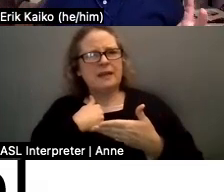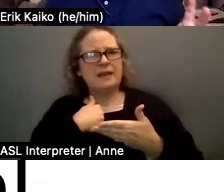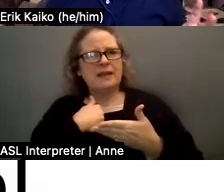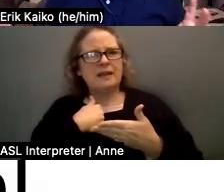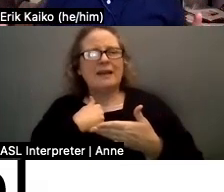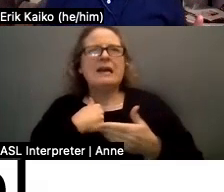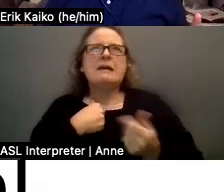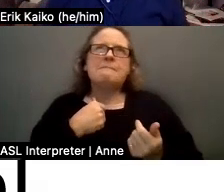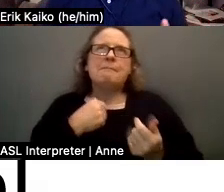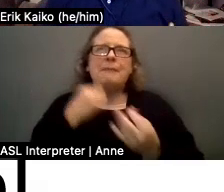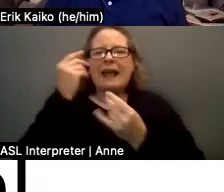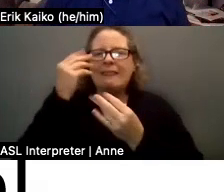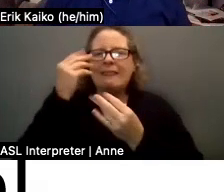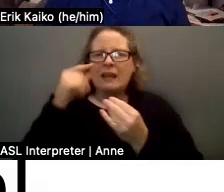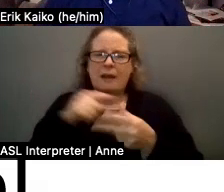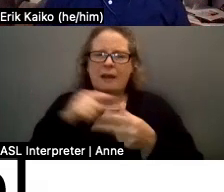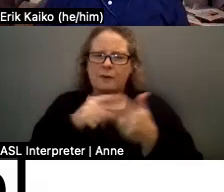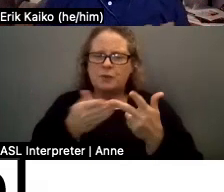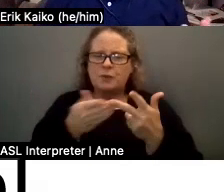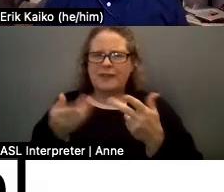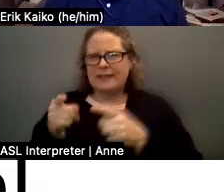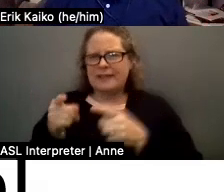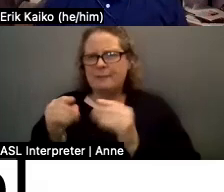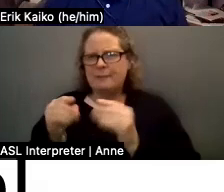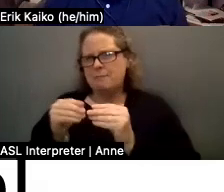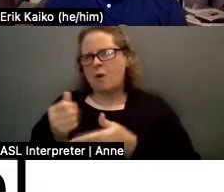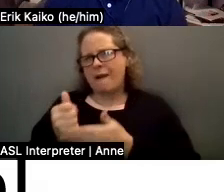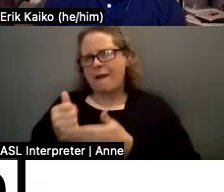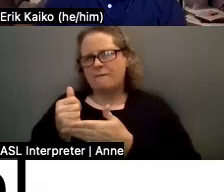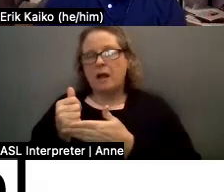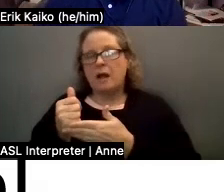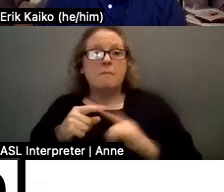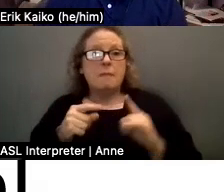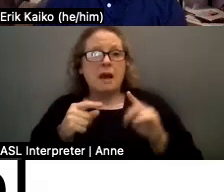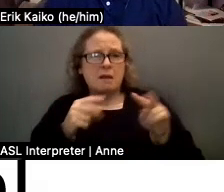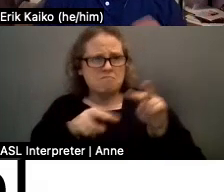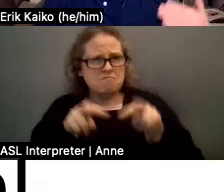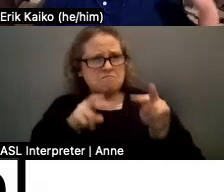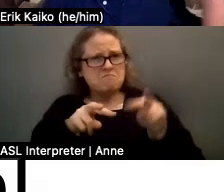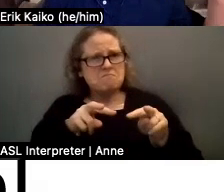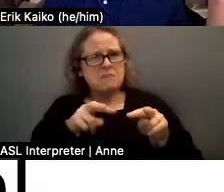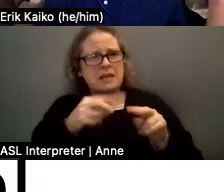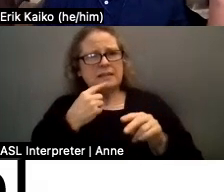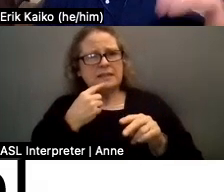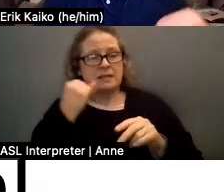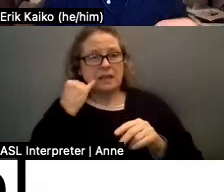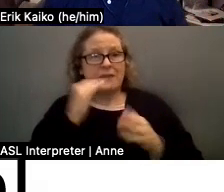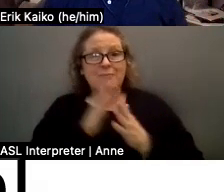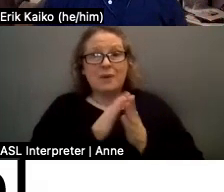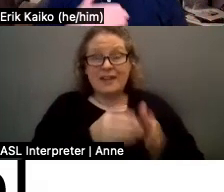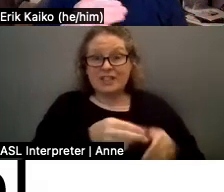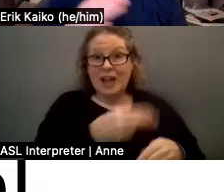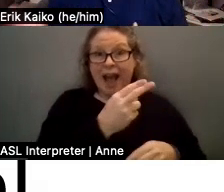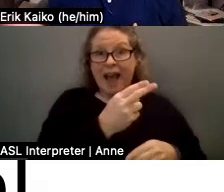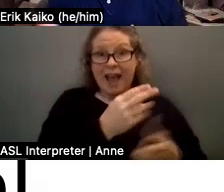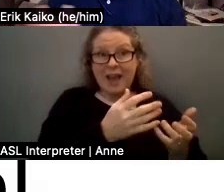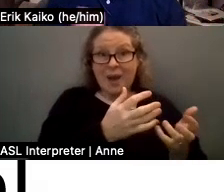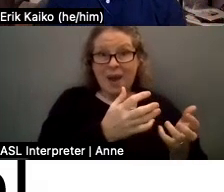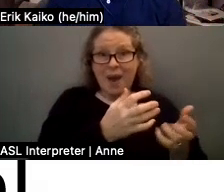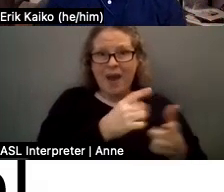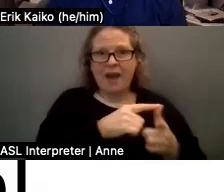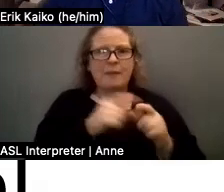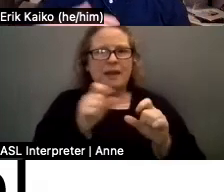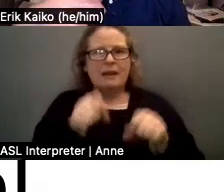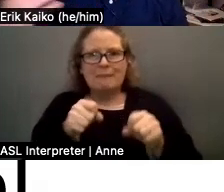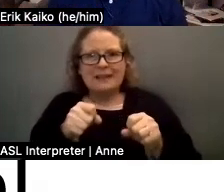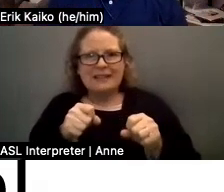thinking about these three things happening. But as you can kind of says, if motivation is very high, then ability does not have to be very